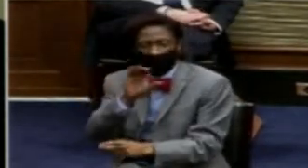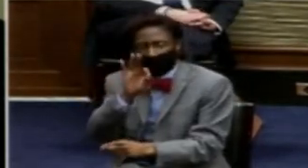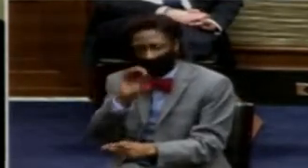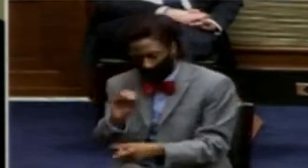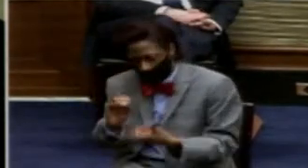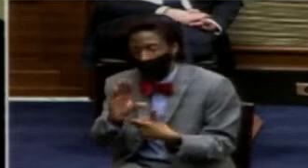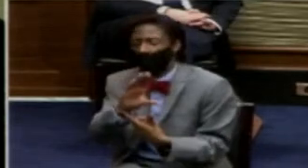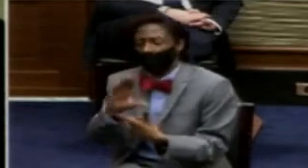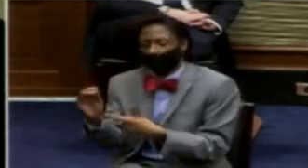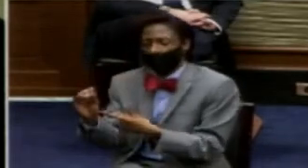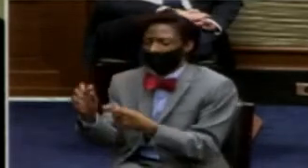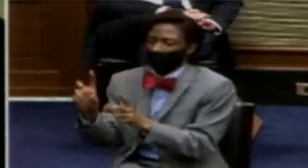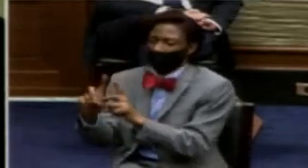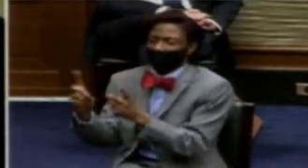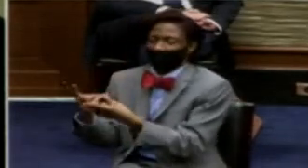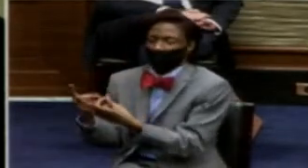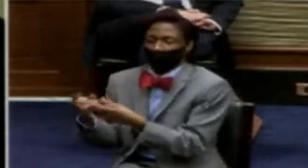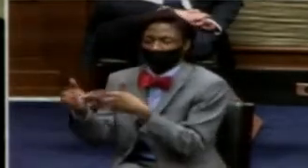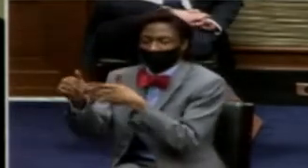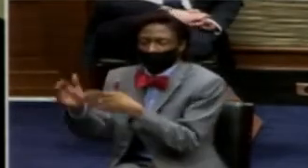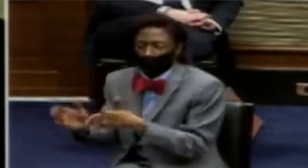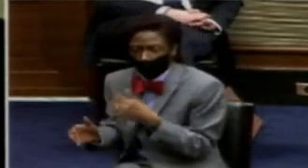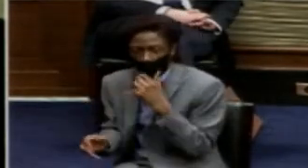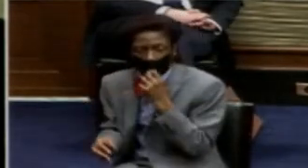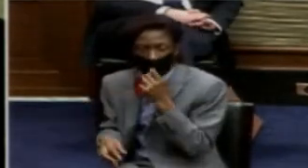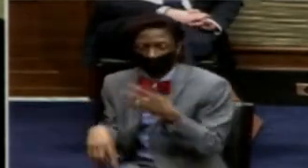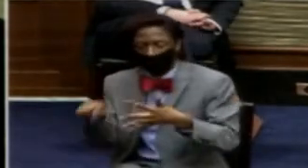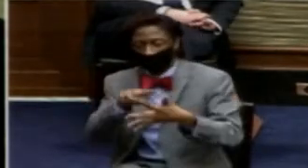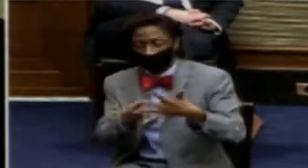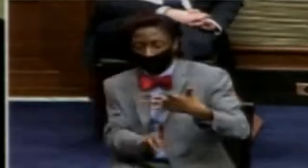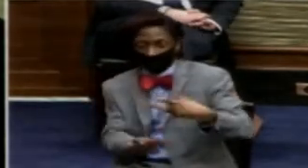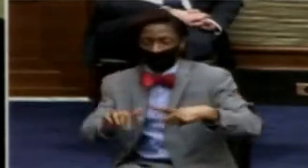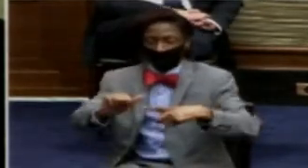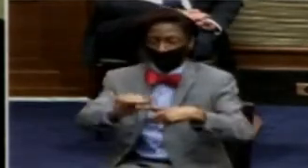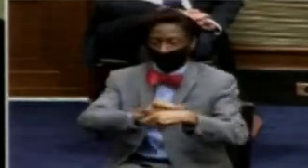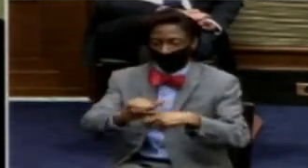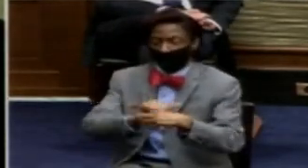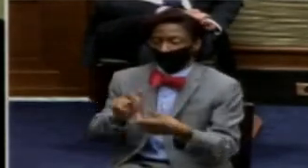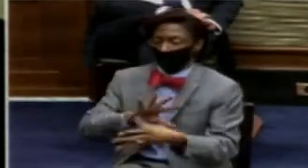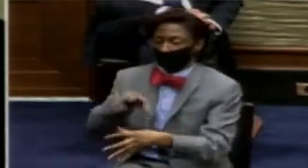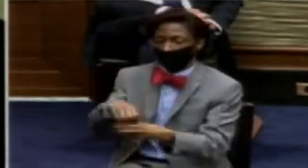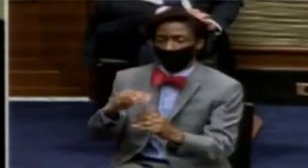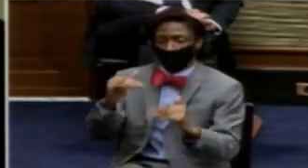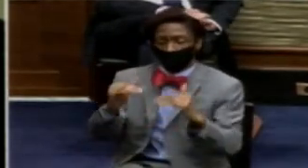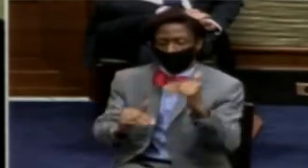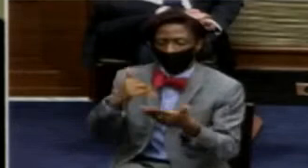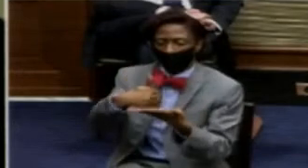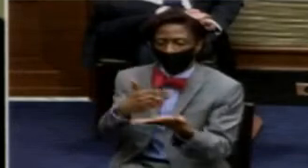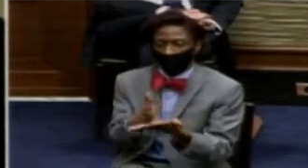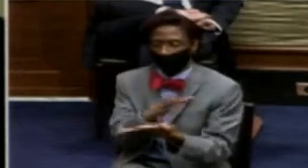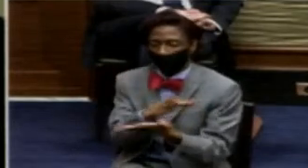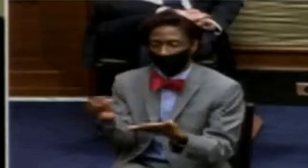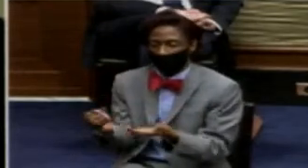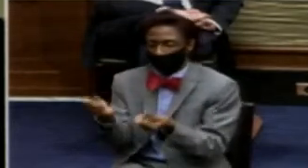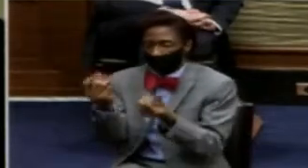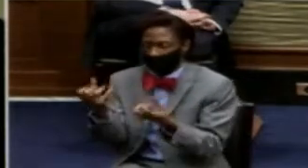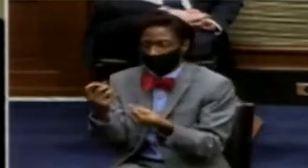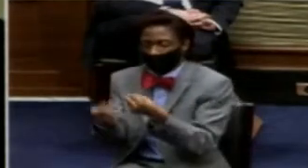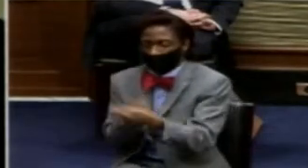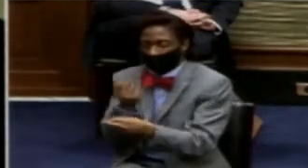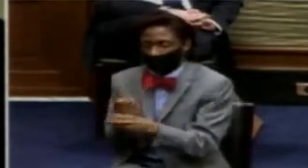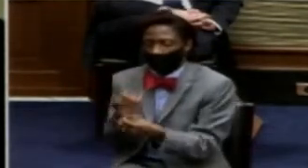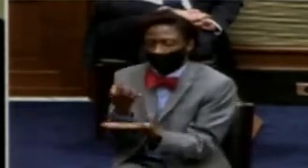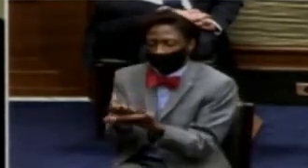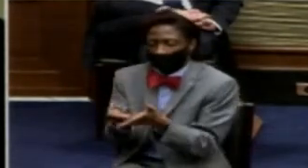the district's elected leadership. These practices include a balanced budget and multi-year financial plan, a 6-year